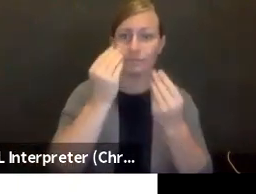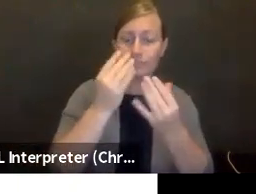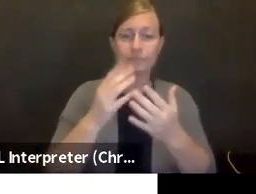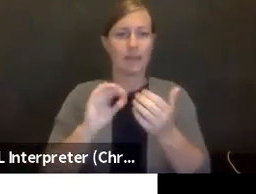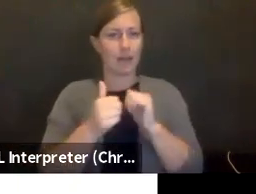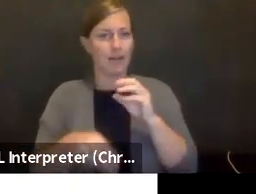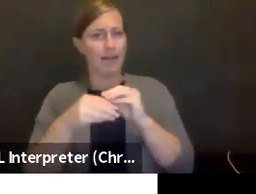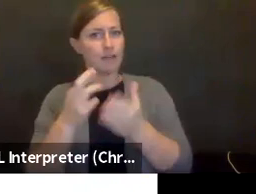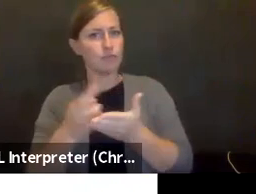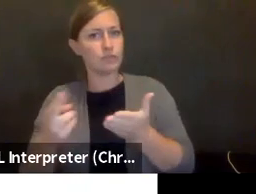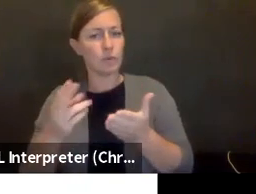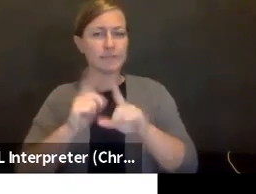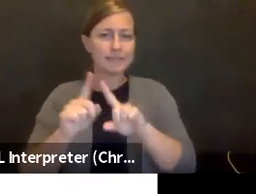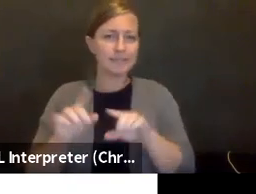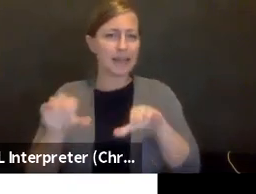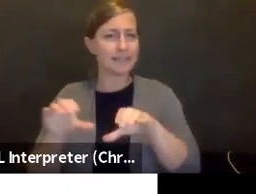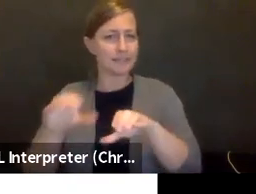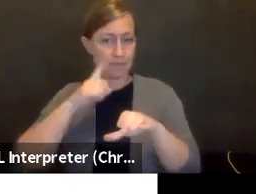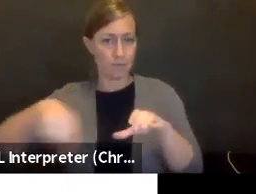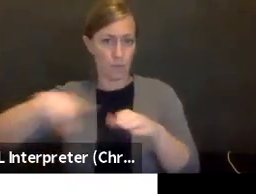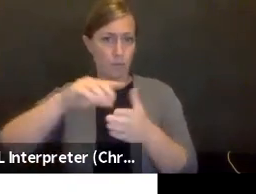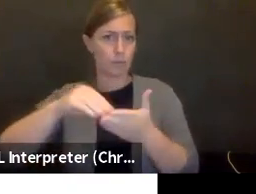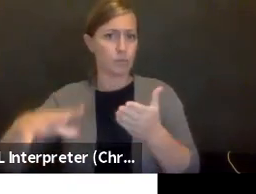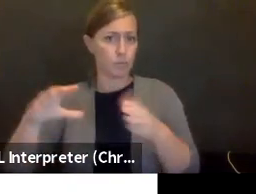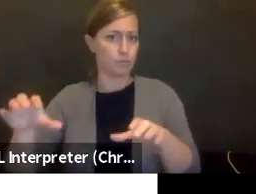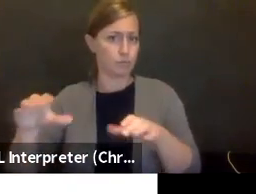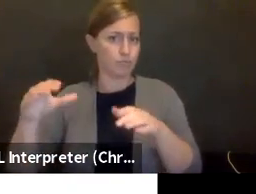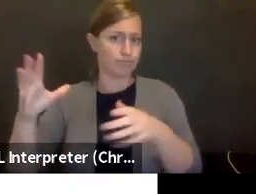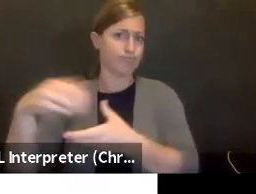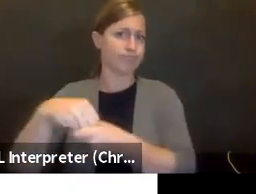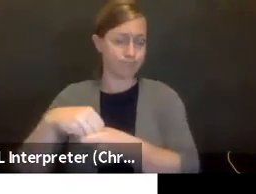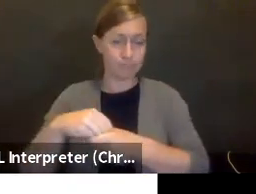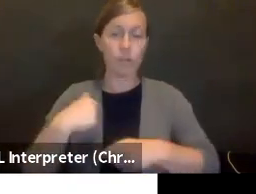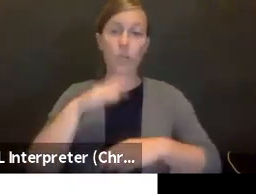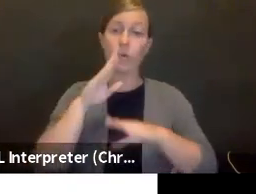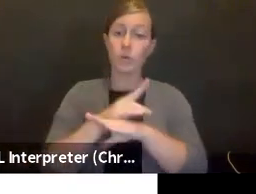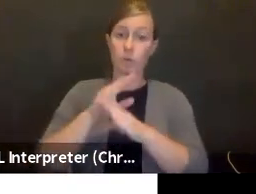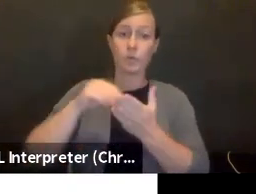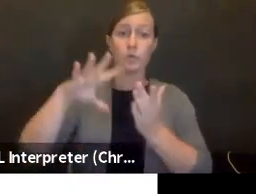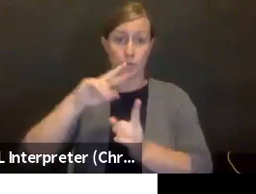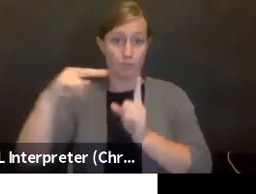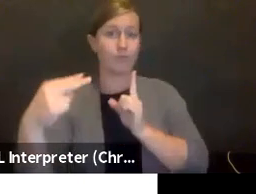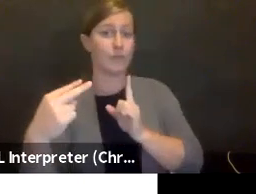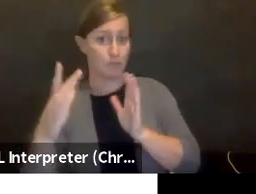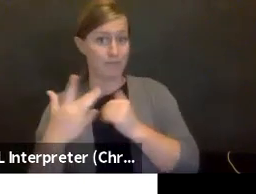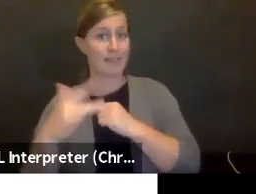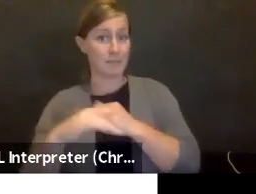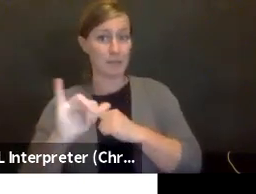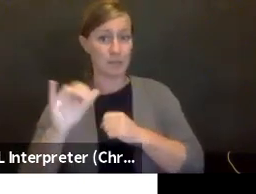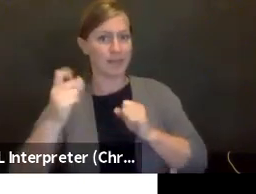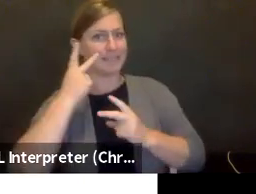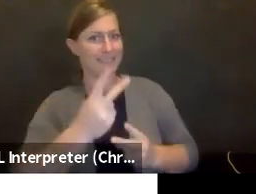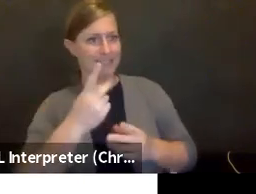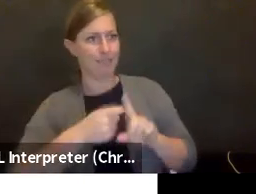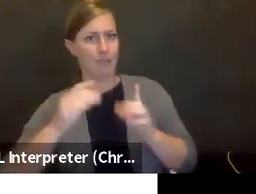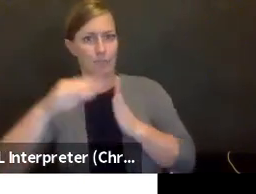and activities for students to participate in. We will use the student view available within Seesaw to also show what students see in